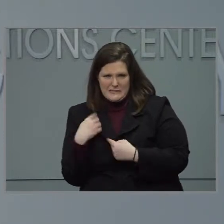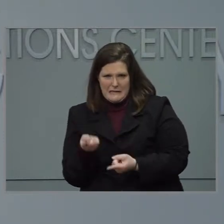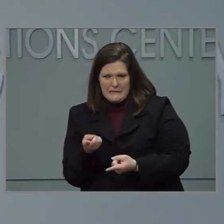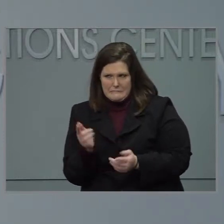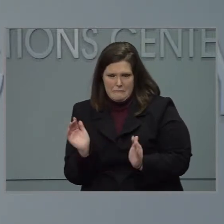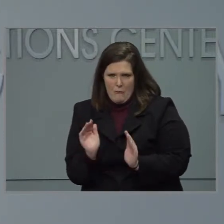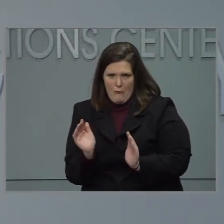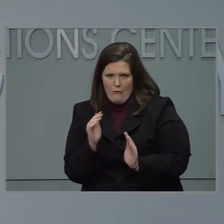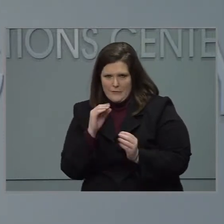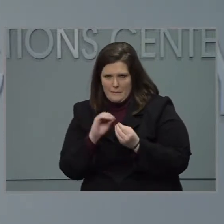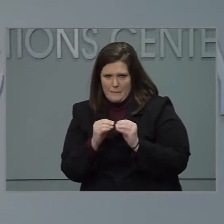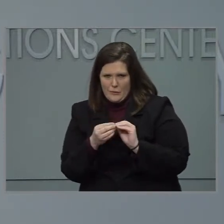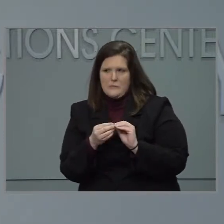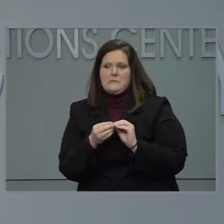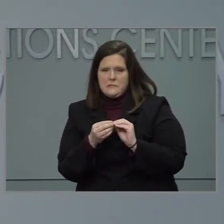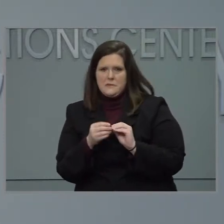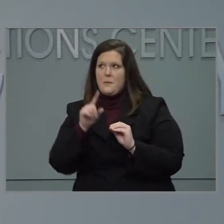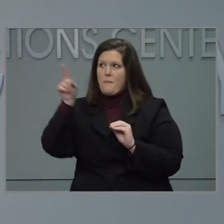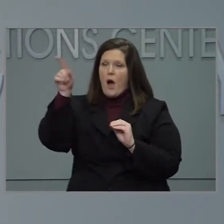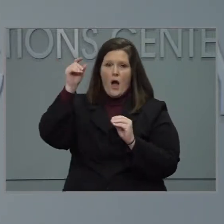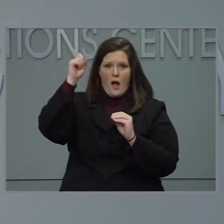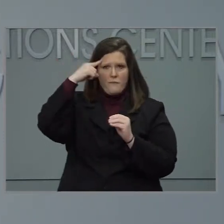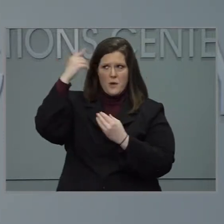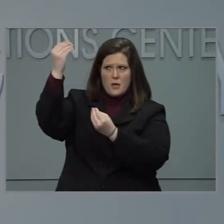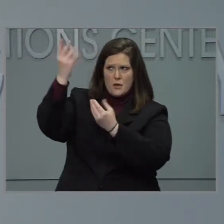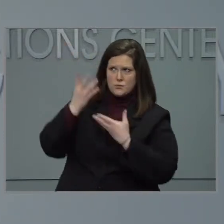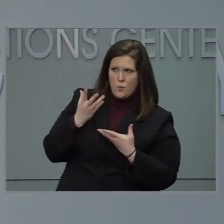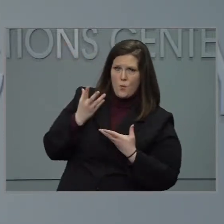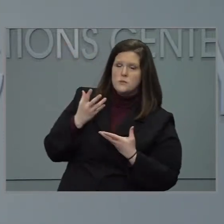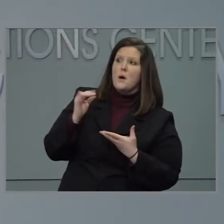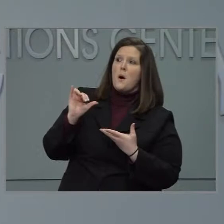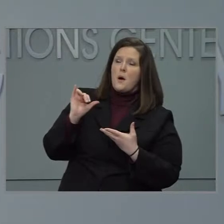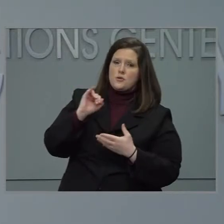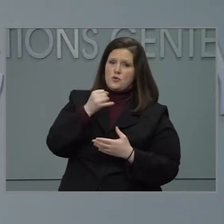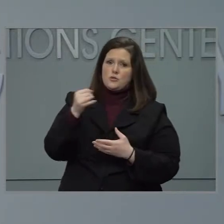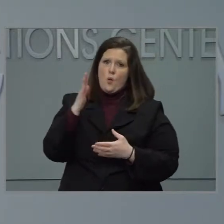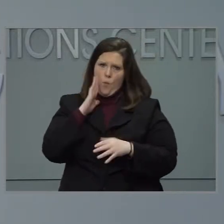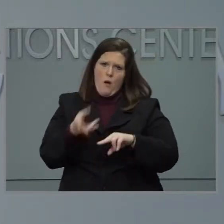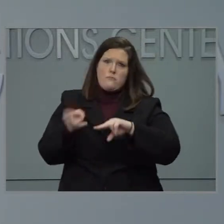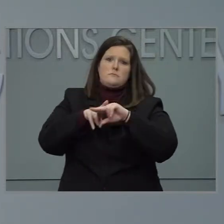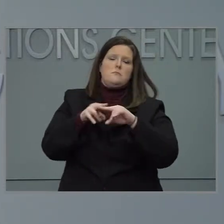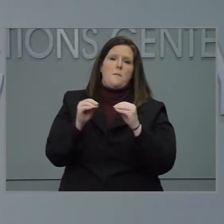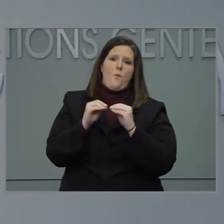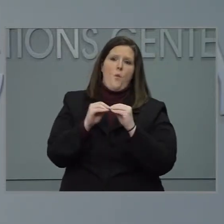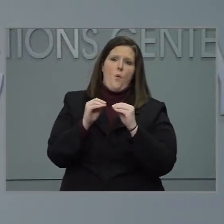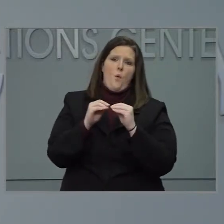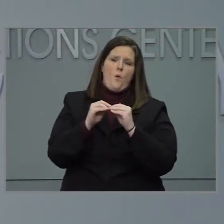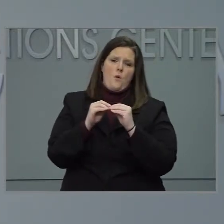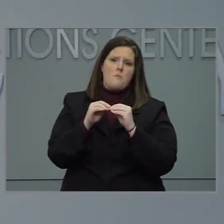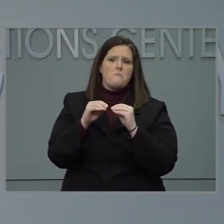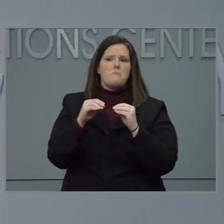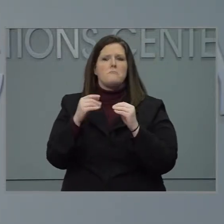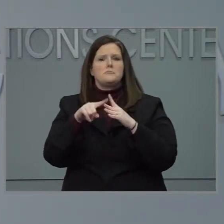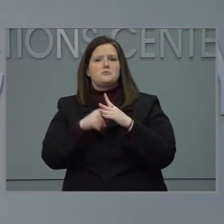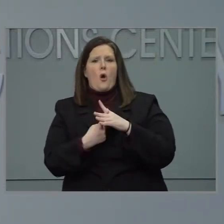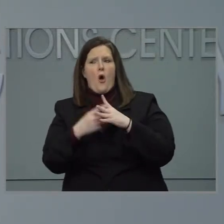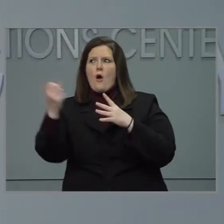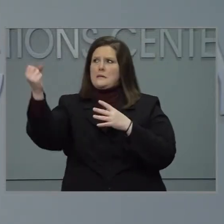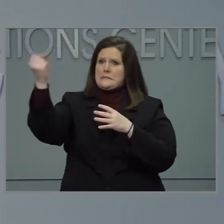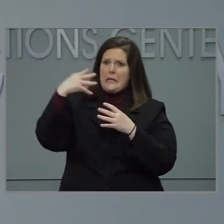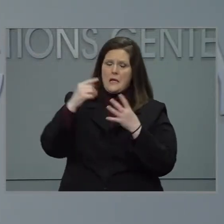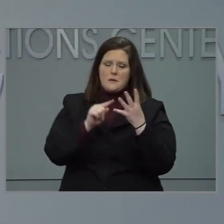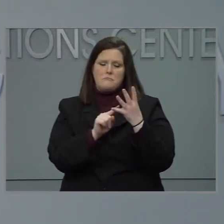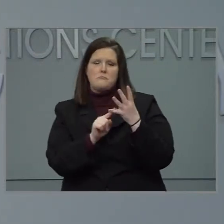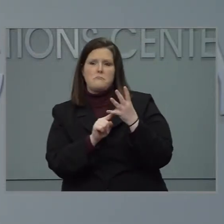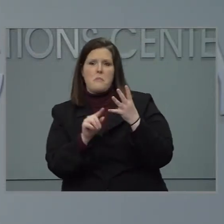been forecasted by the federal government to be receiving more of that Johnson & Johnson vaccine end of March, beginning of April, and then